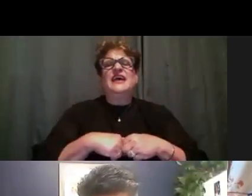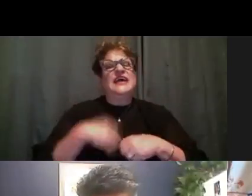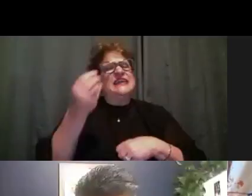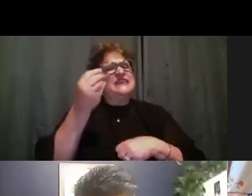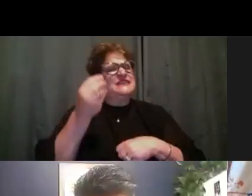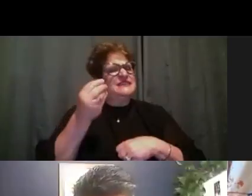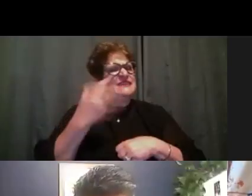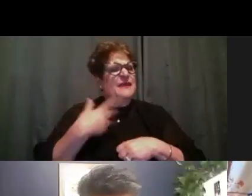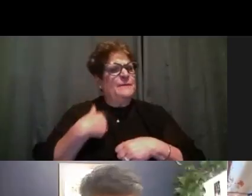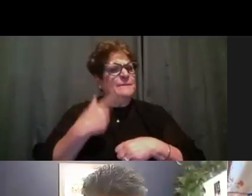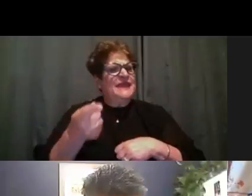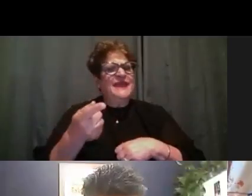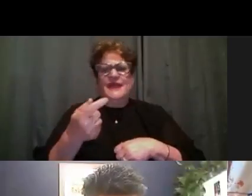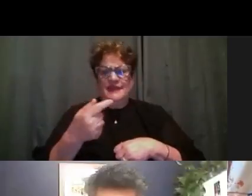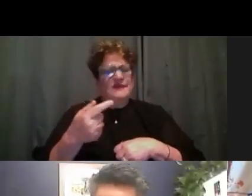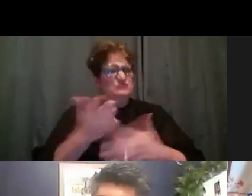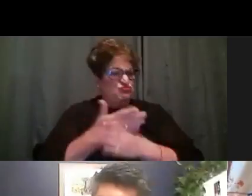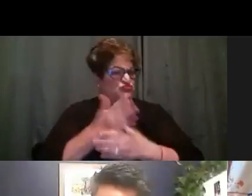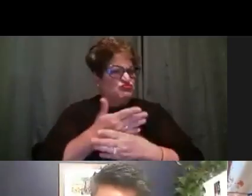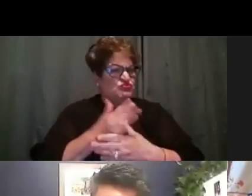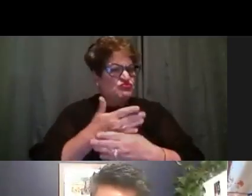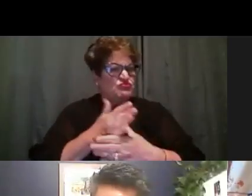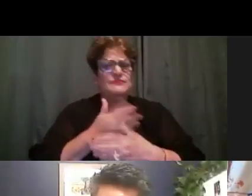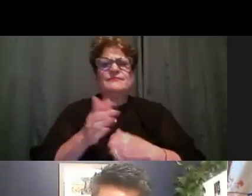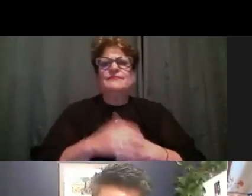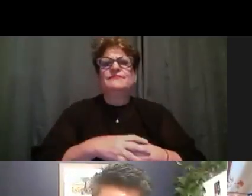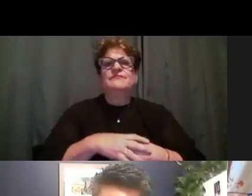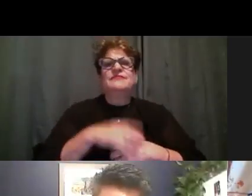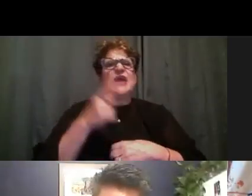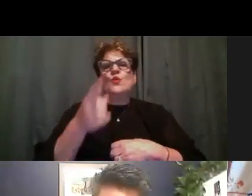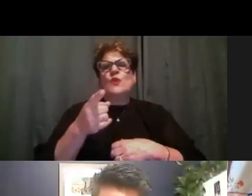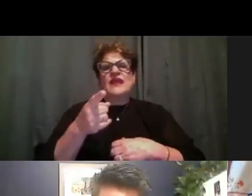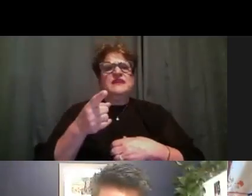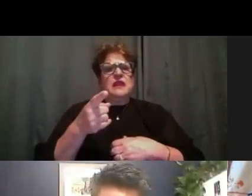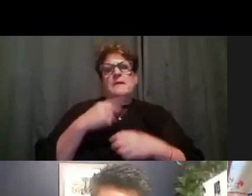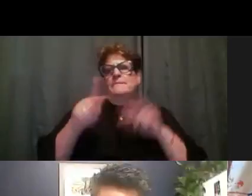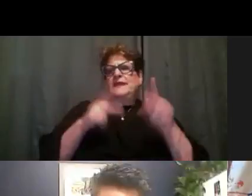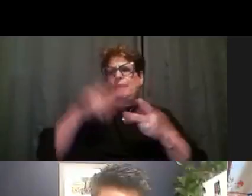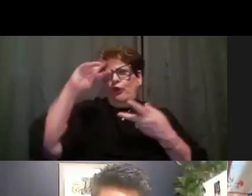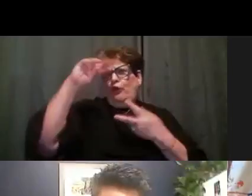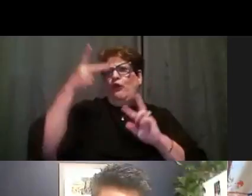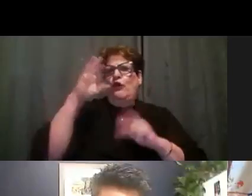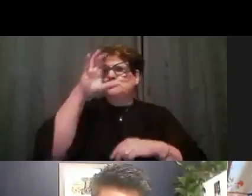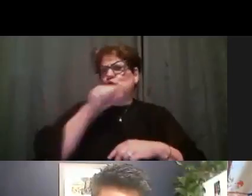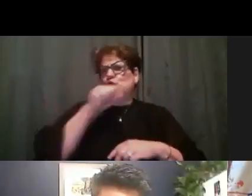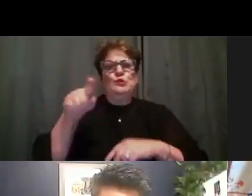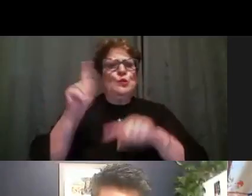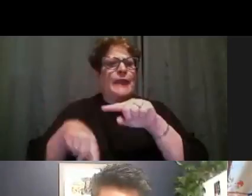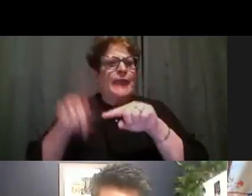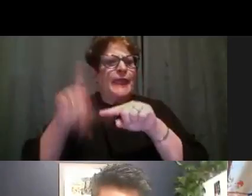not as capable or able based on your appearance. Oh Lord.